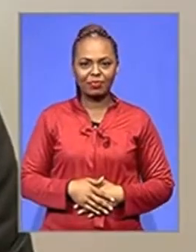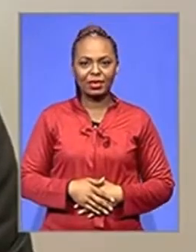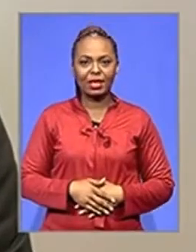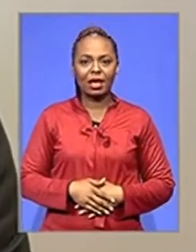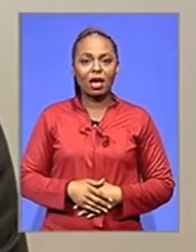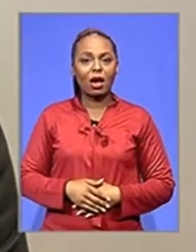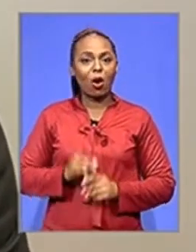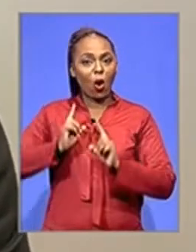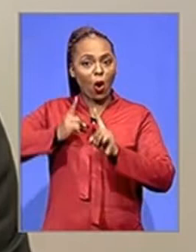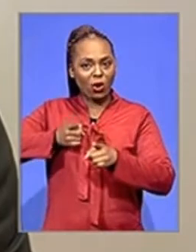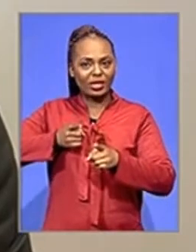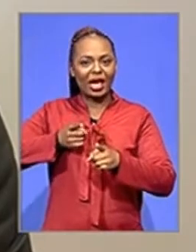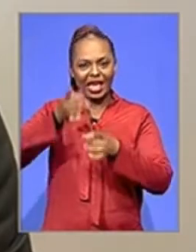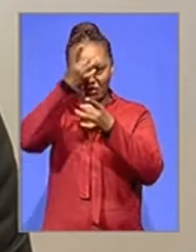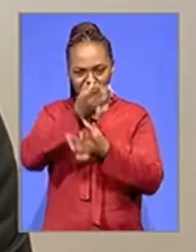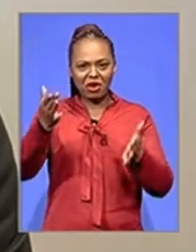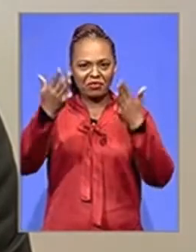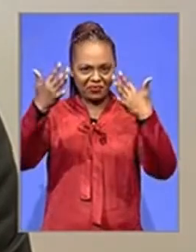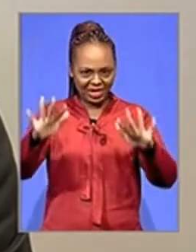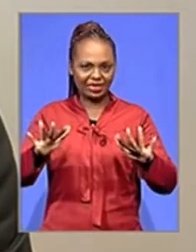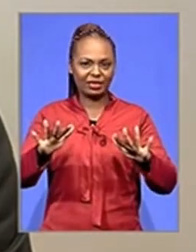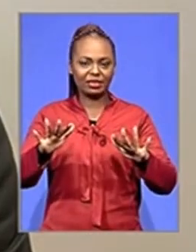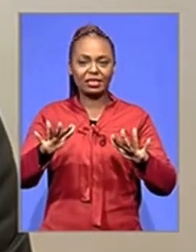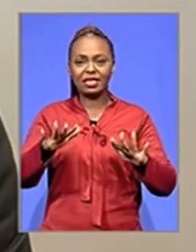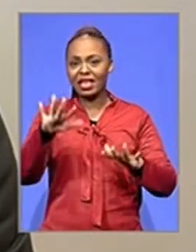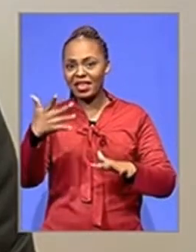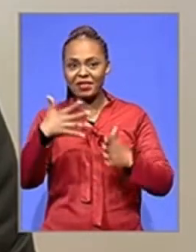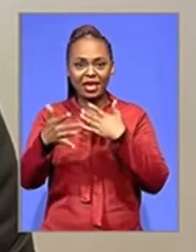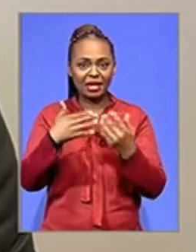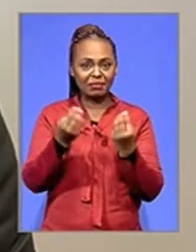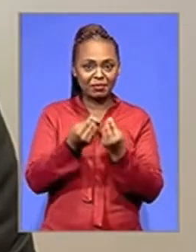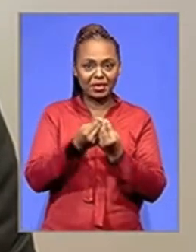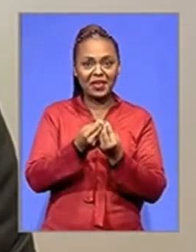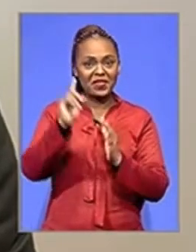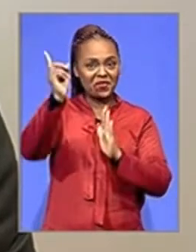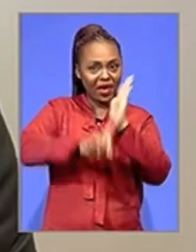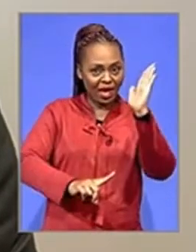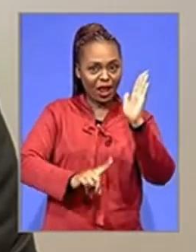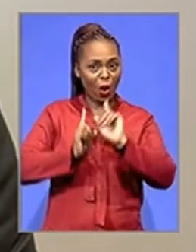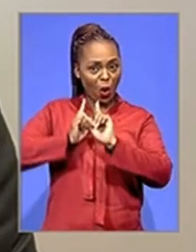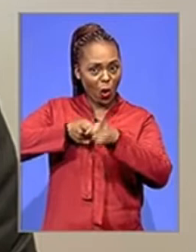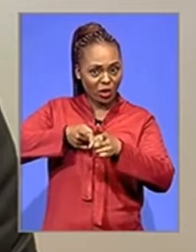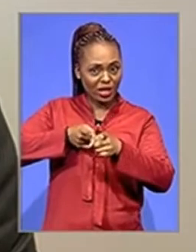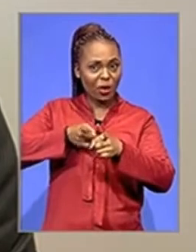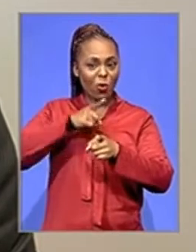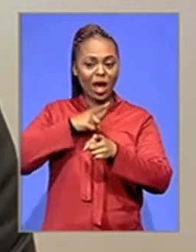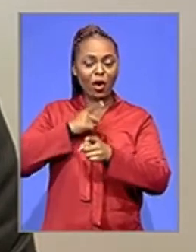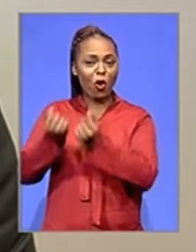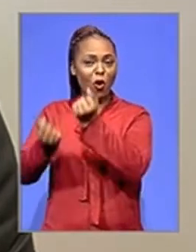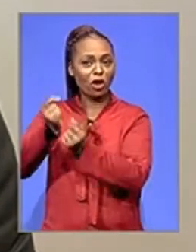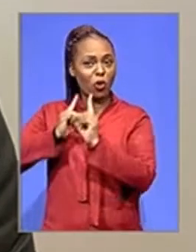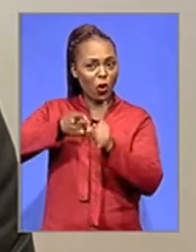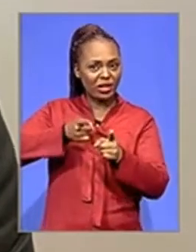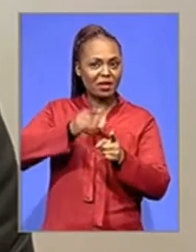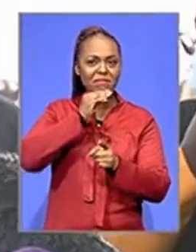alive, must be executed on, and if there are any parties that have failed to execute the orders directed by the court, they may be held in